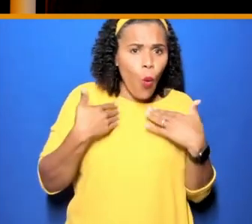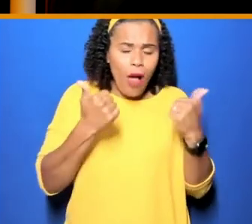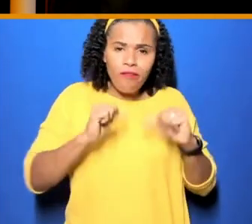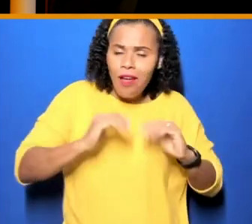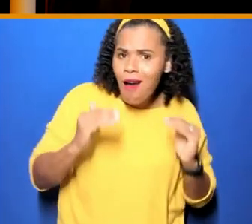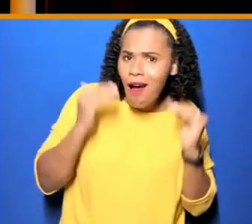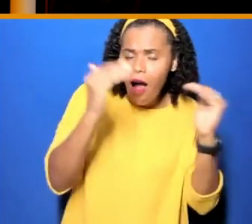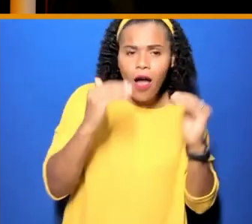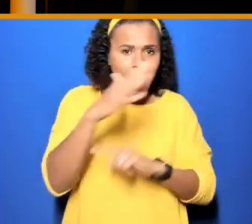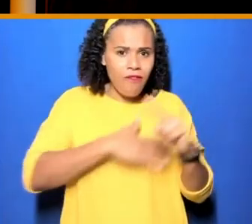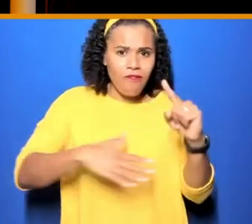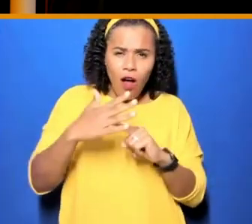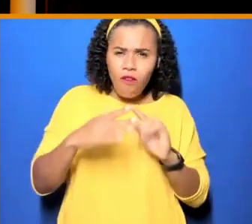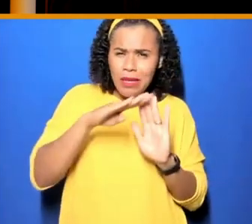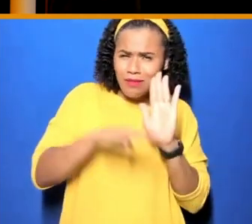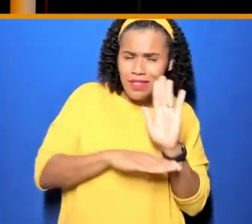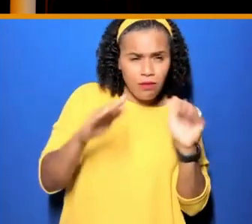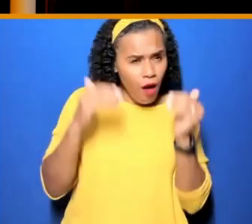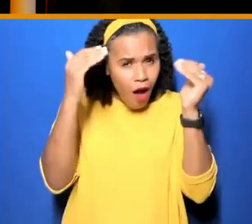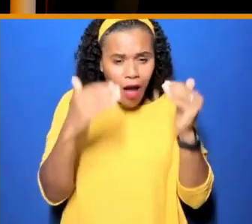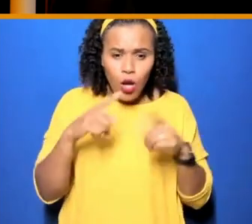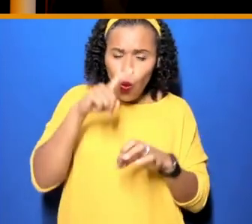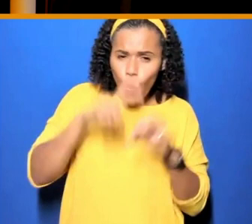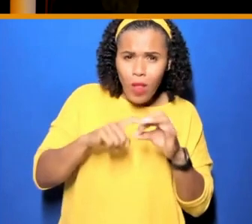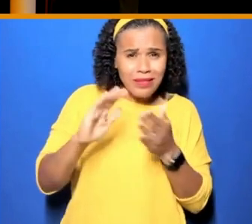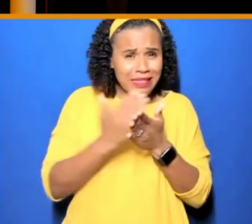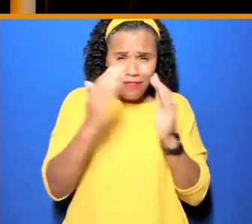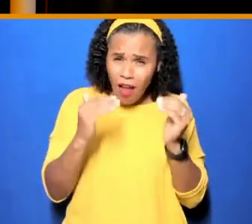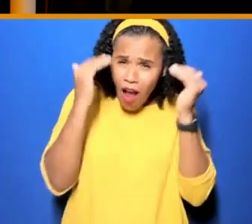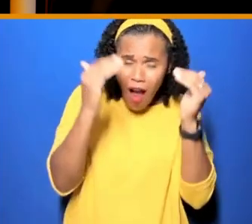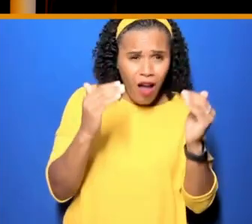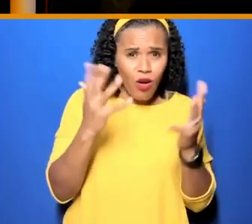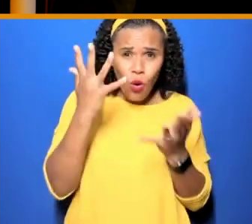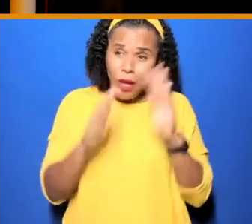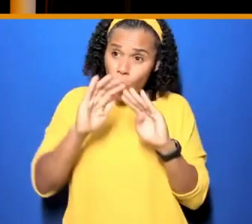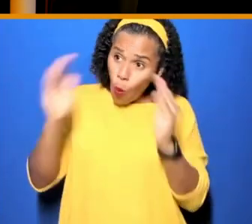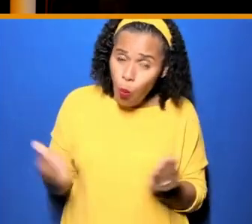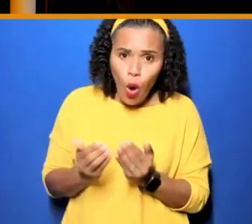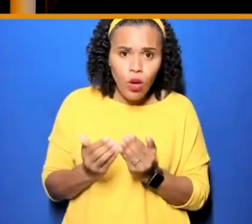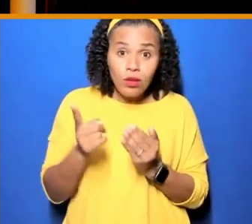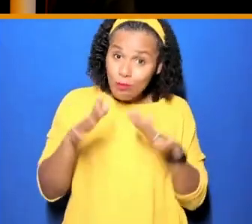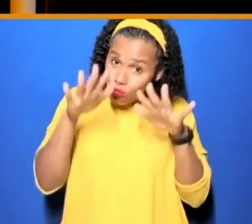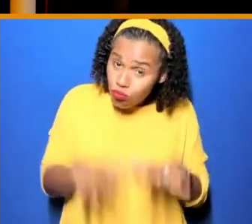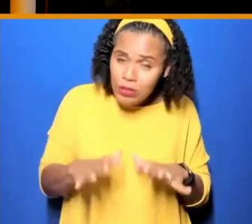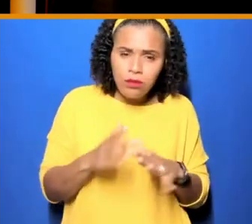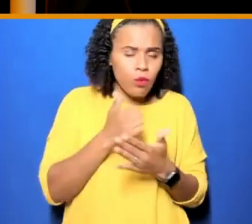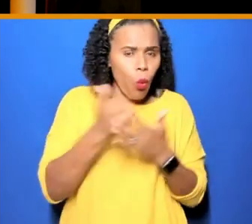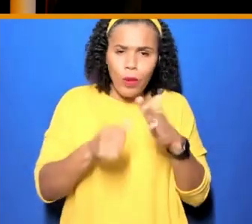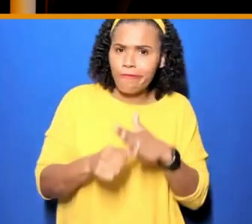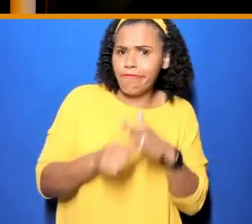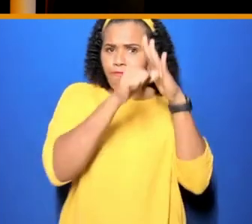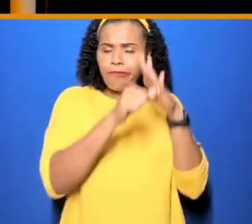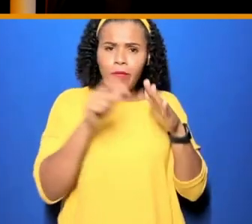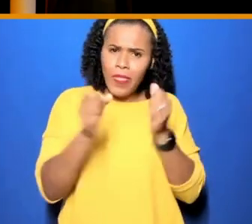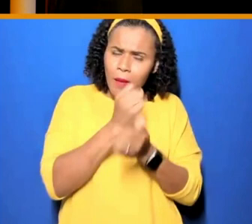why quality and safety is high, indeed the highest in the world. It's Britain, by the way, that ensured that Europe kept up with